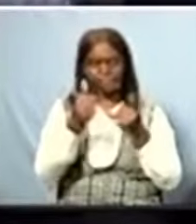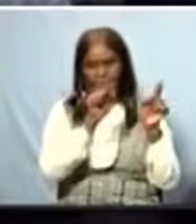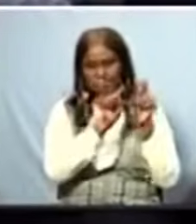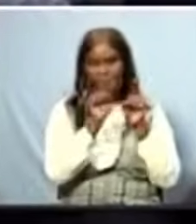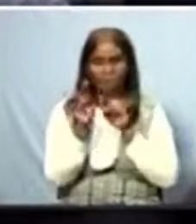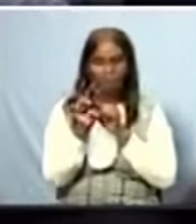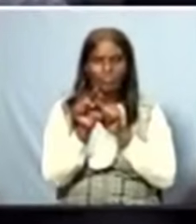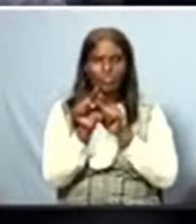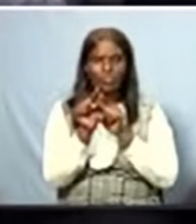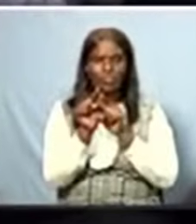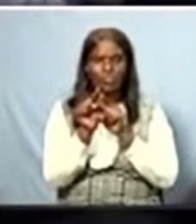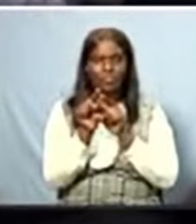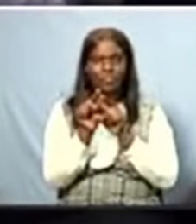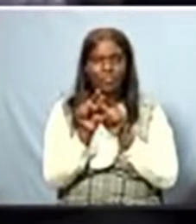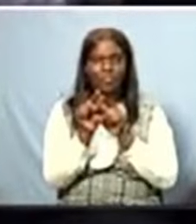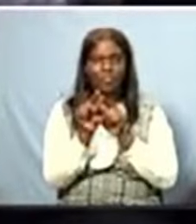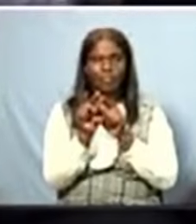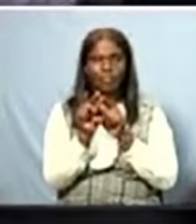also